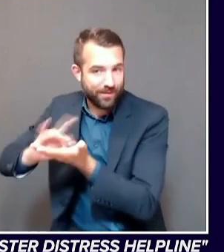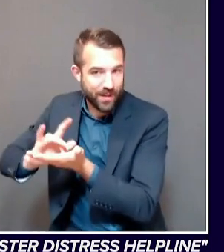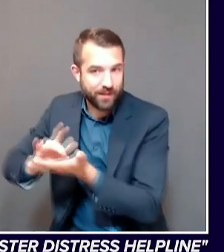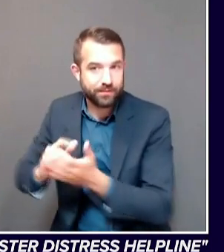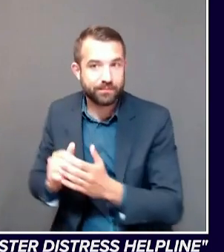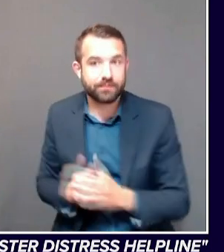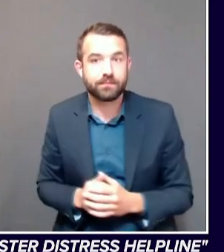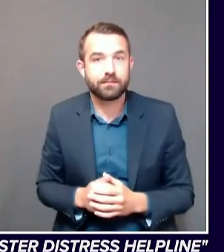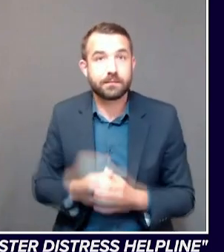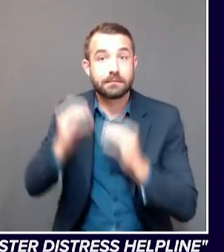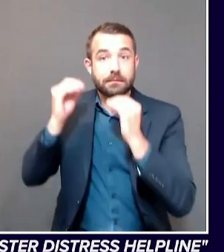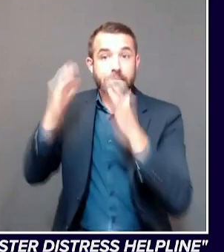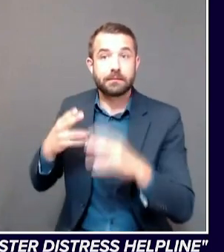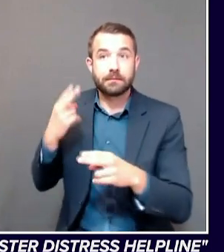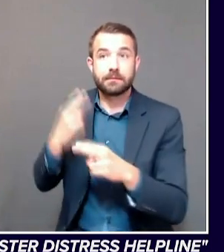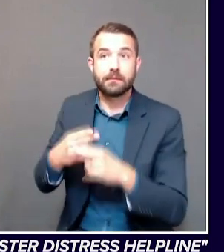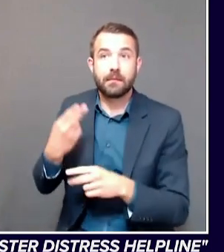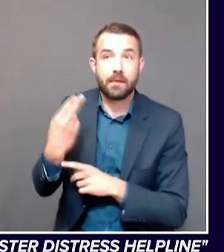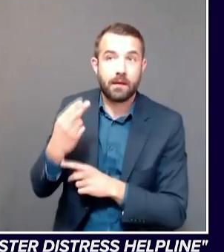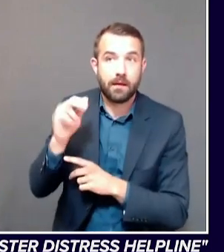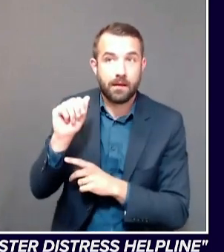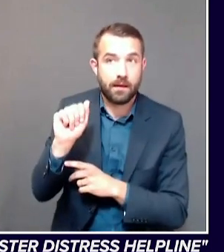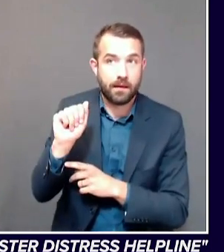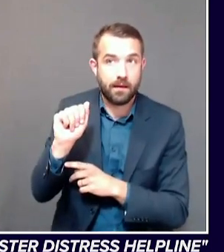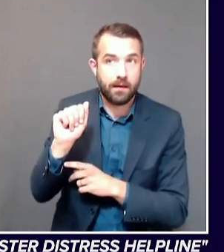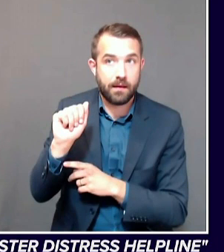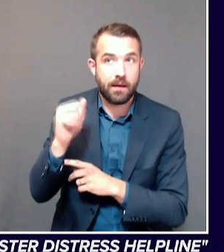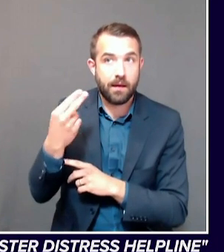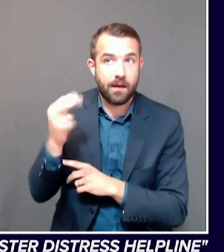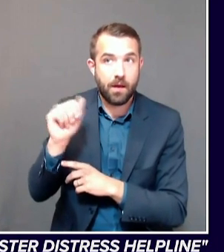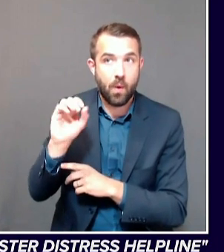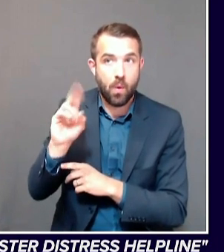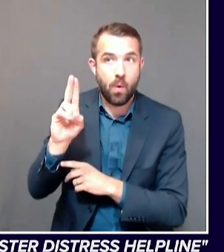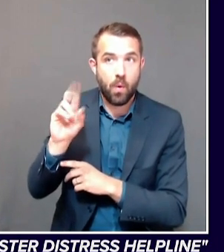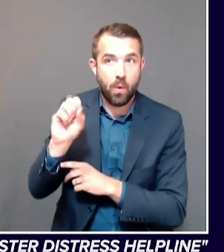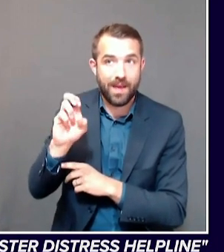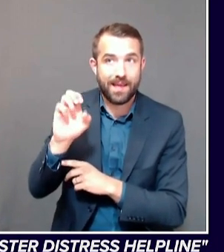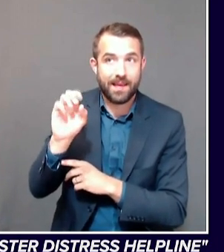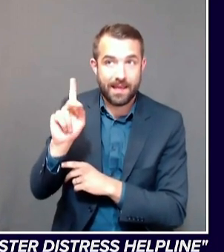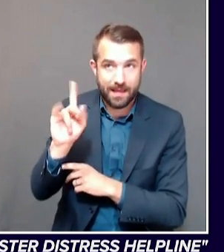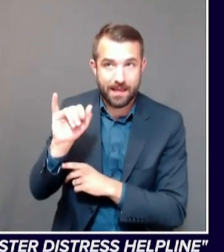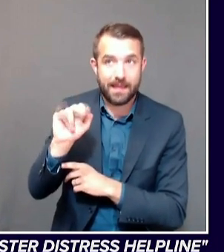Housknecht, we've been able to continue that mission and help achieve our strategic goals.